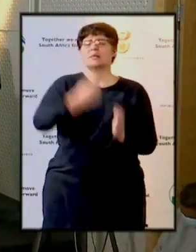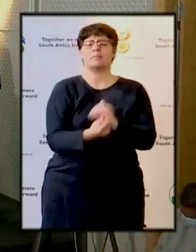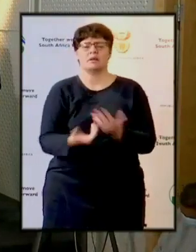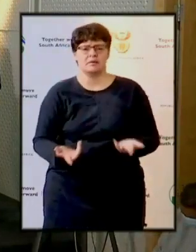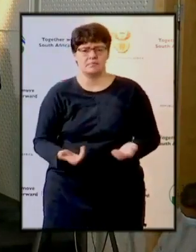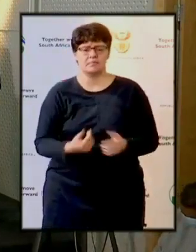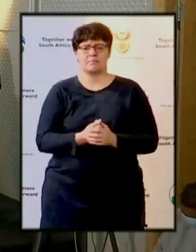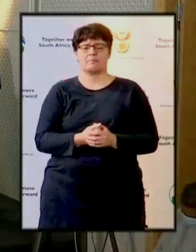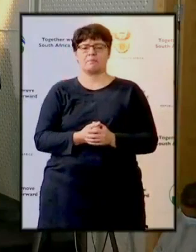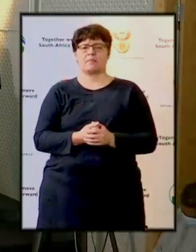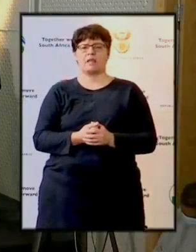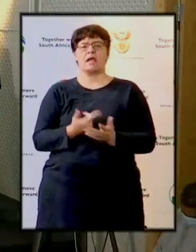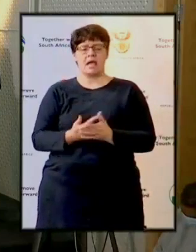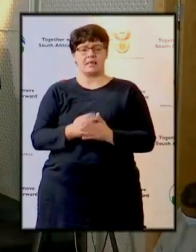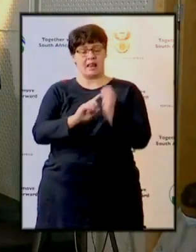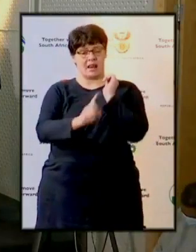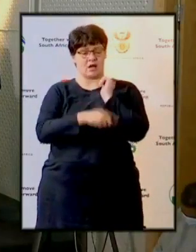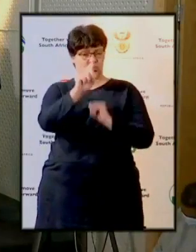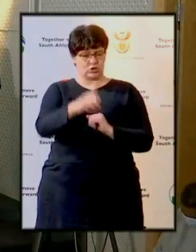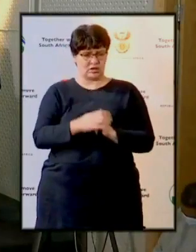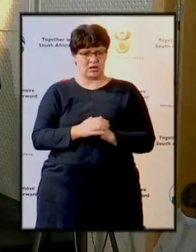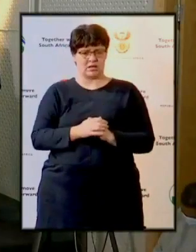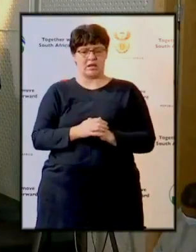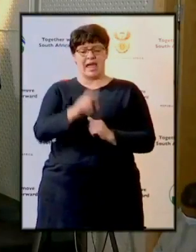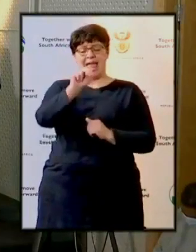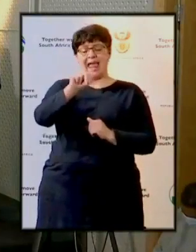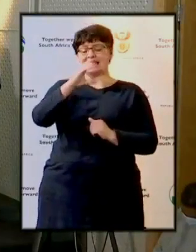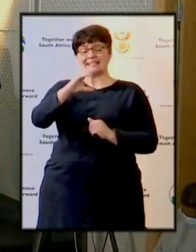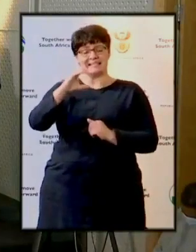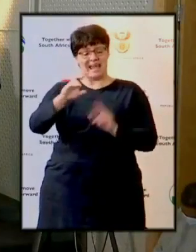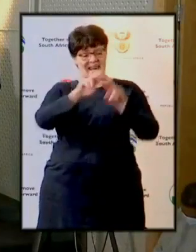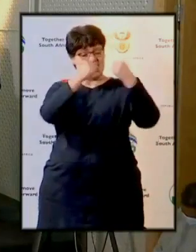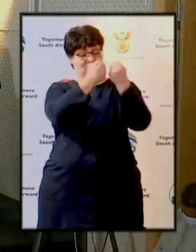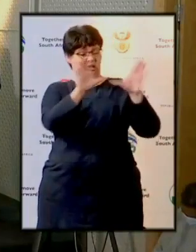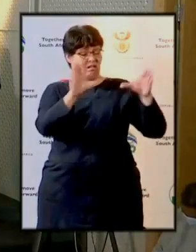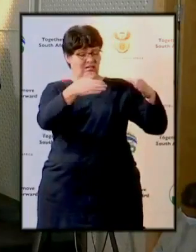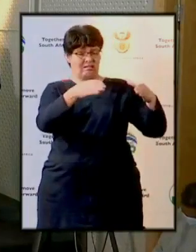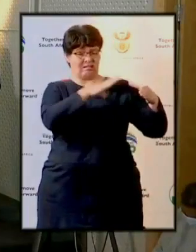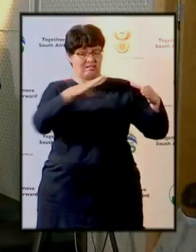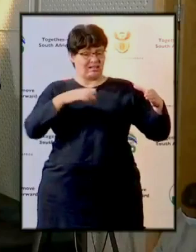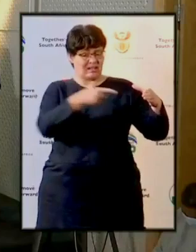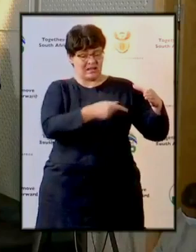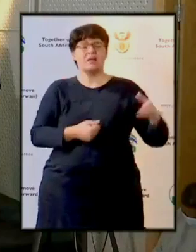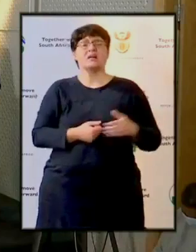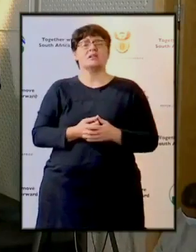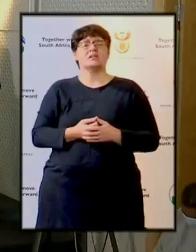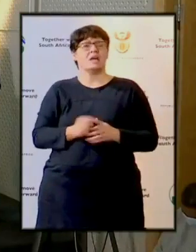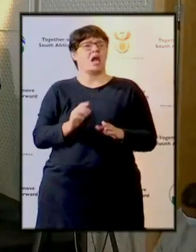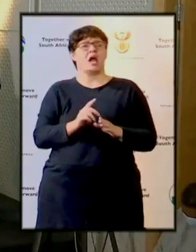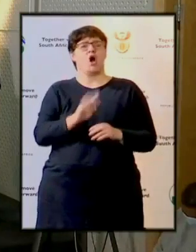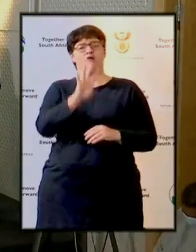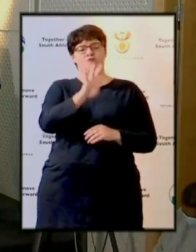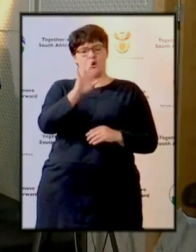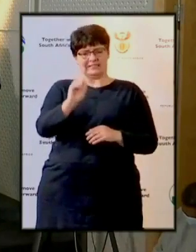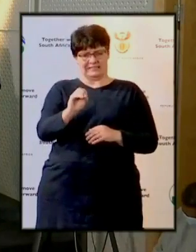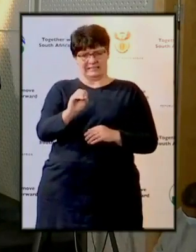Then the last question from Hajra is, surely the NCC has a comment on the Department of Education saying no more than 40 children